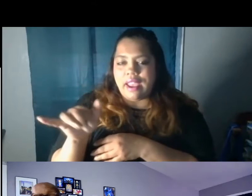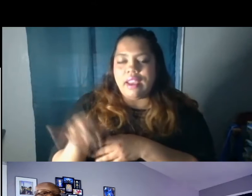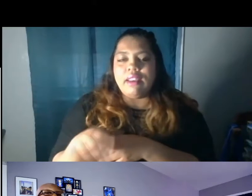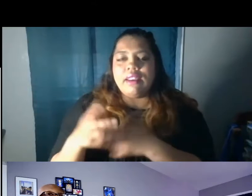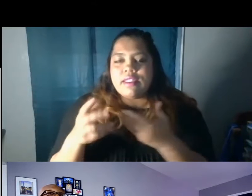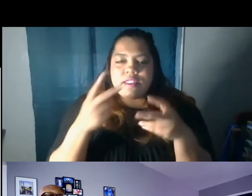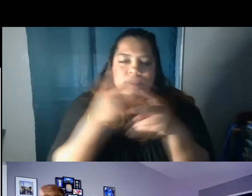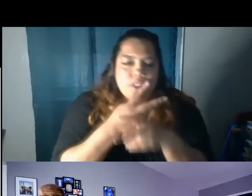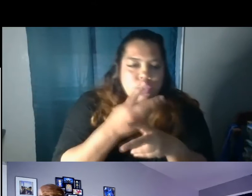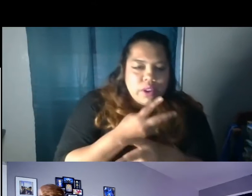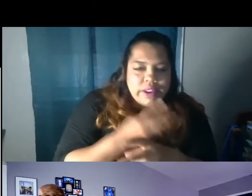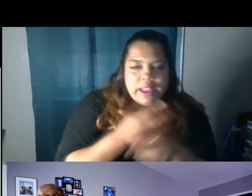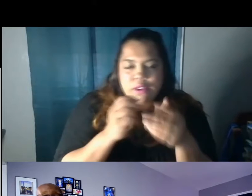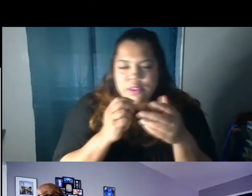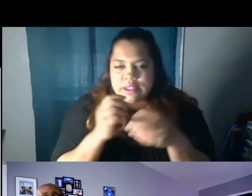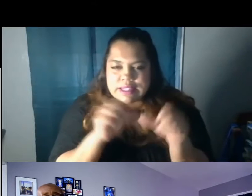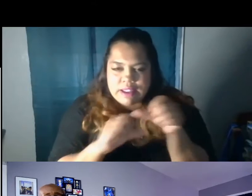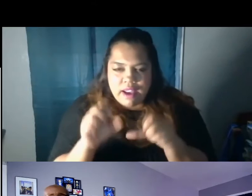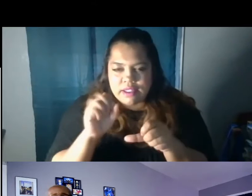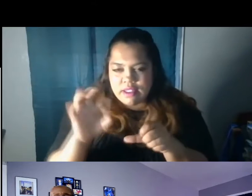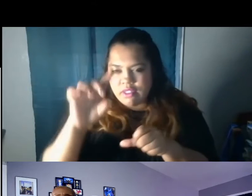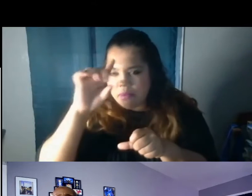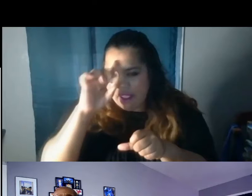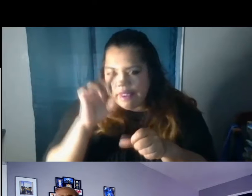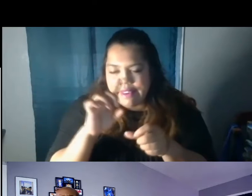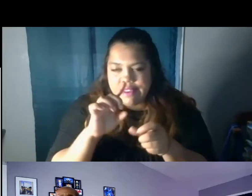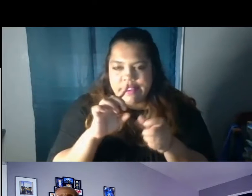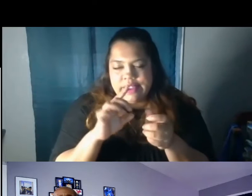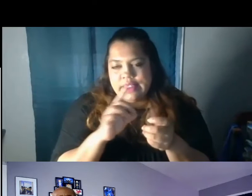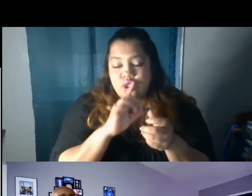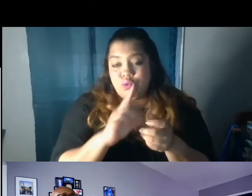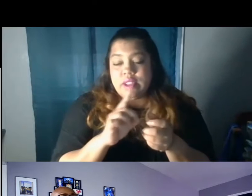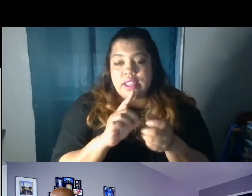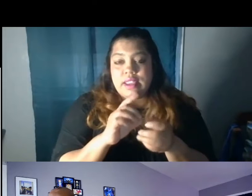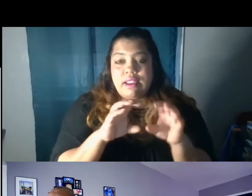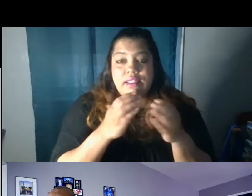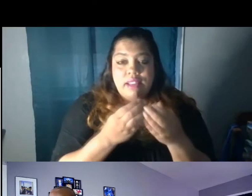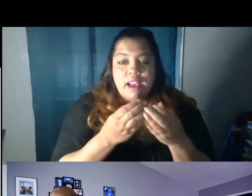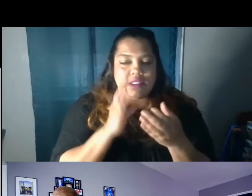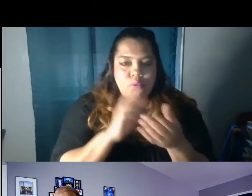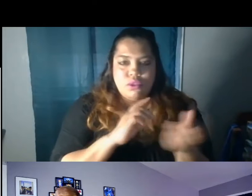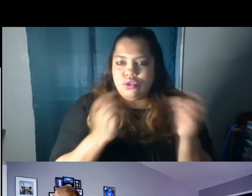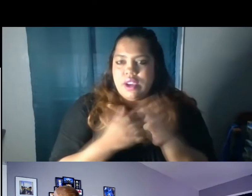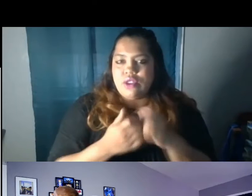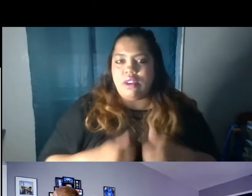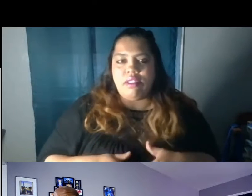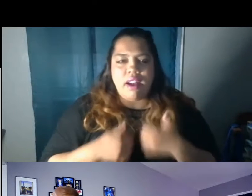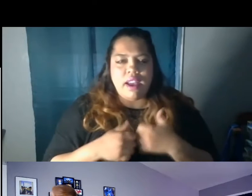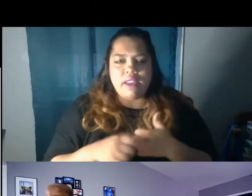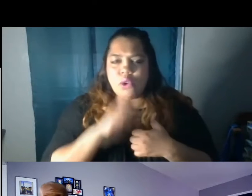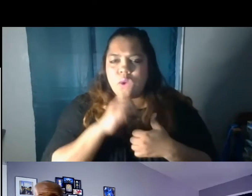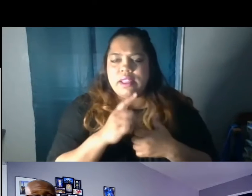of religious science. Each luminary provides a different spiritual perspective.